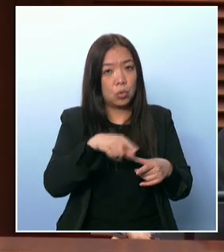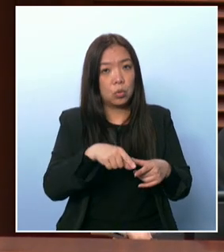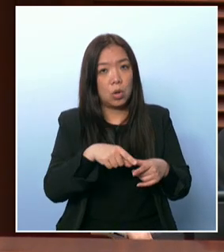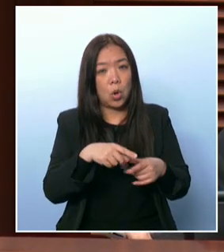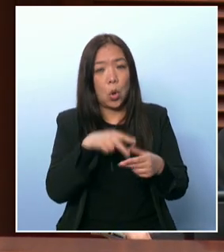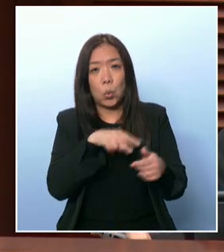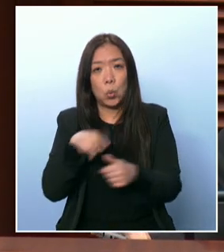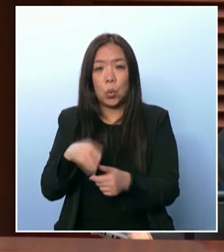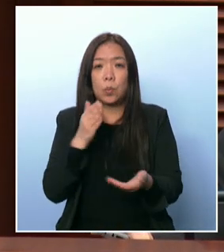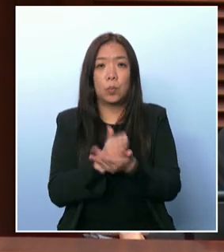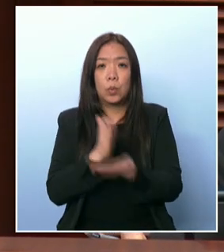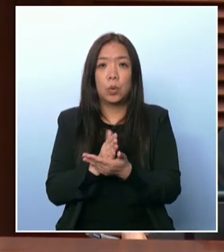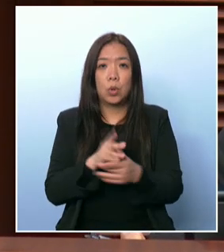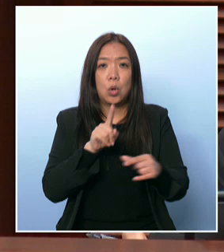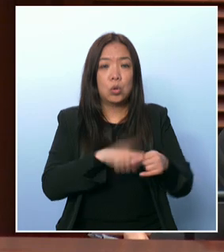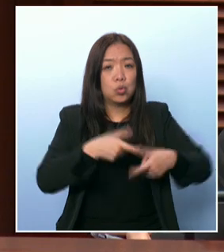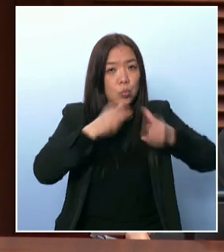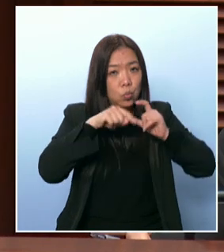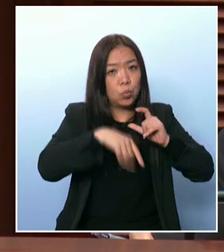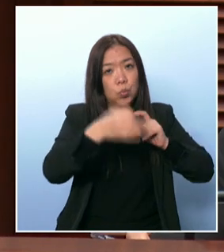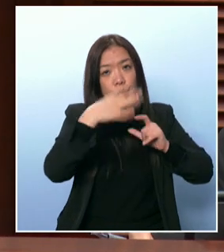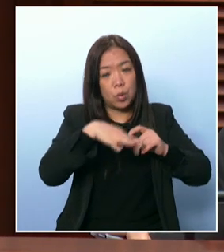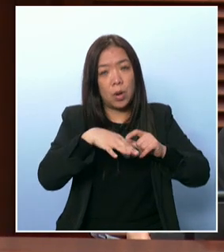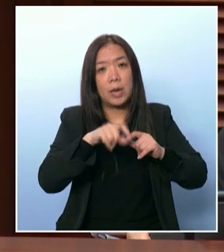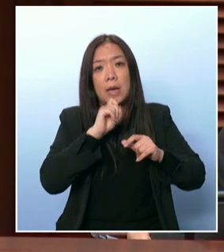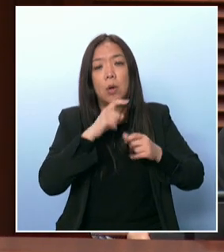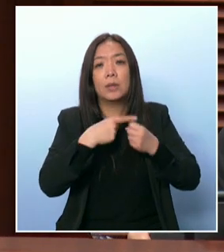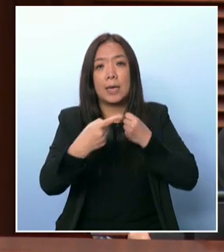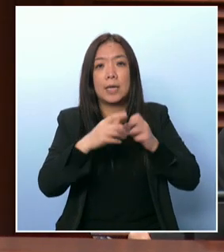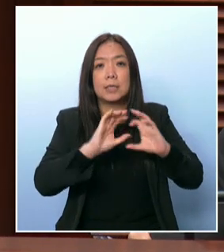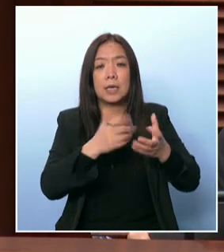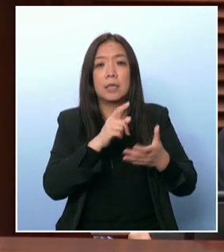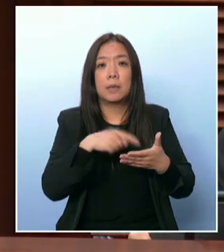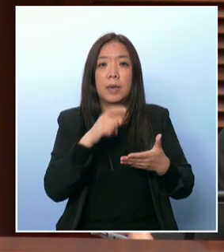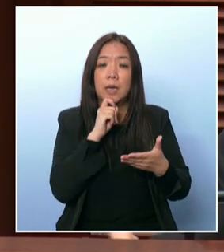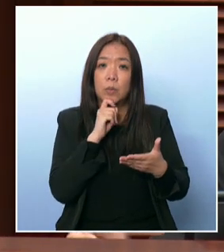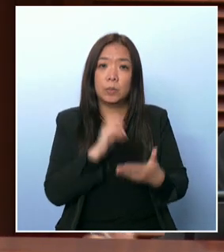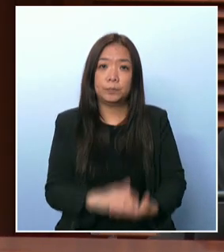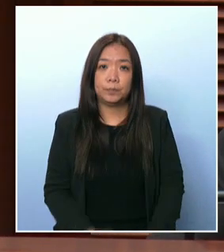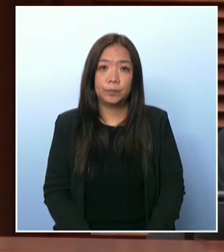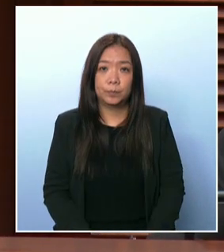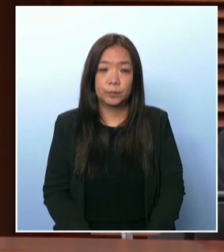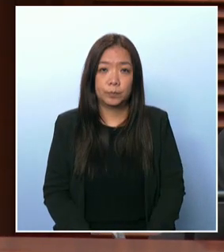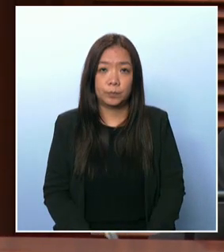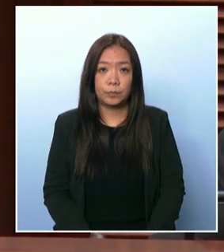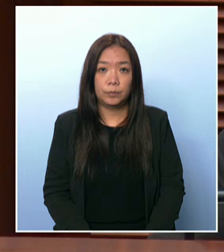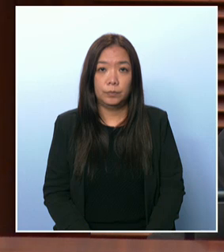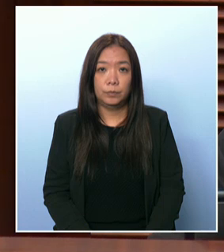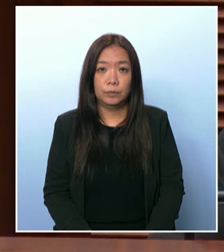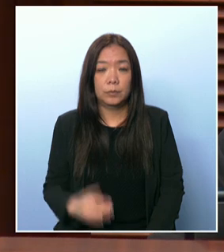At present, the regulatory system for Western and Chinese medicines are different. For Chinese medicine, we are